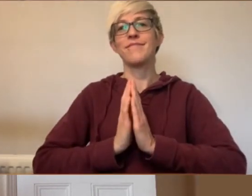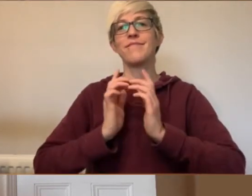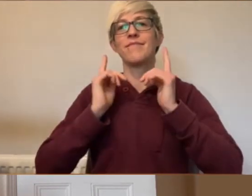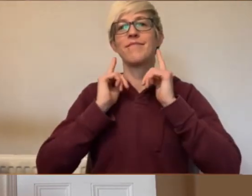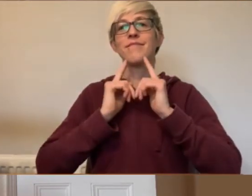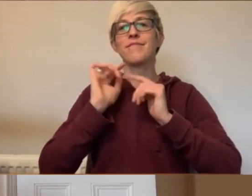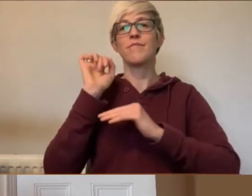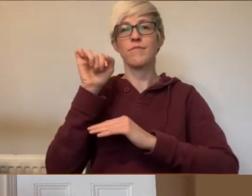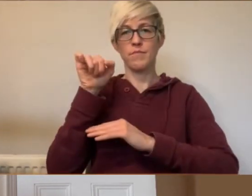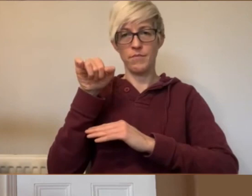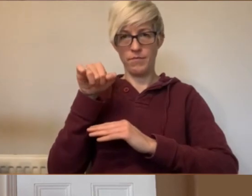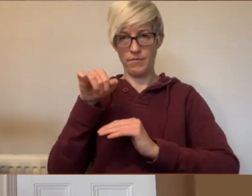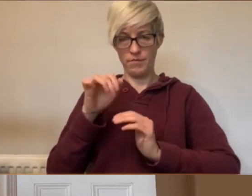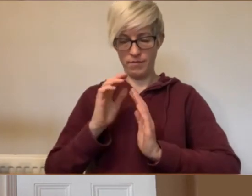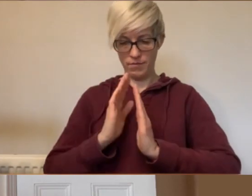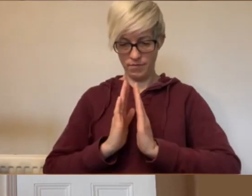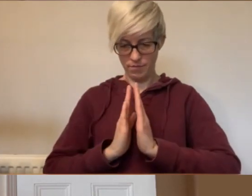Dropping your chin to your chest